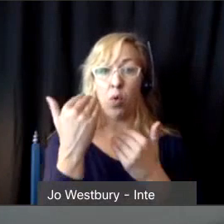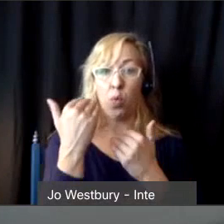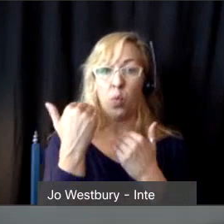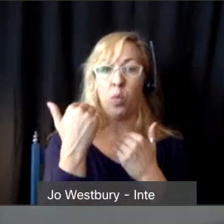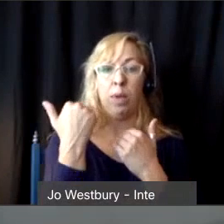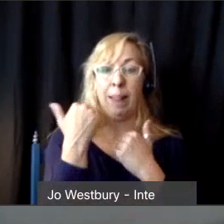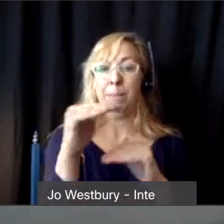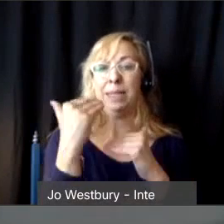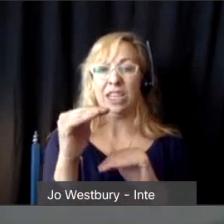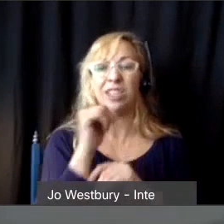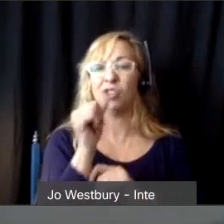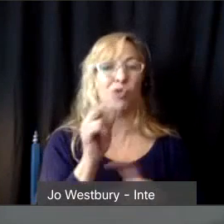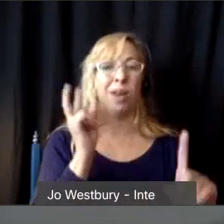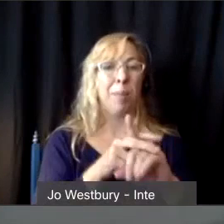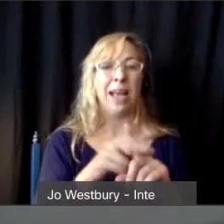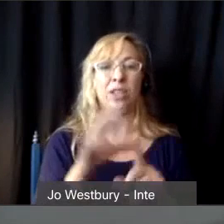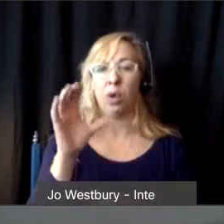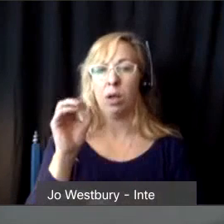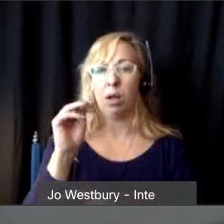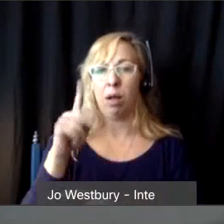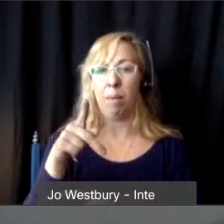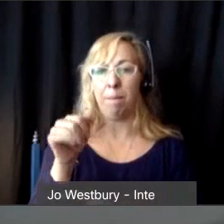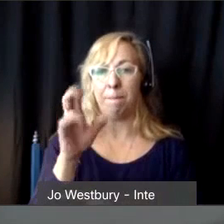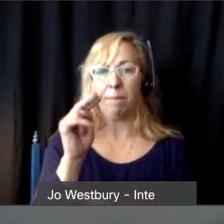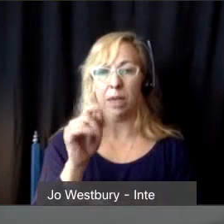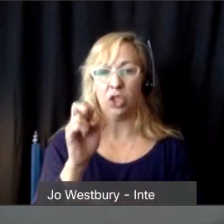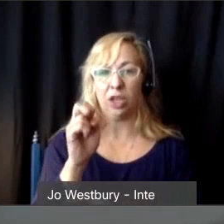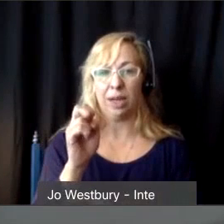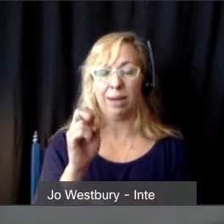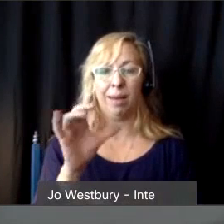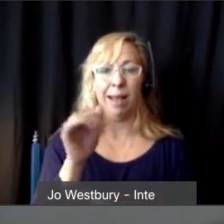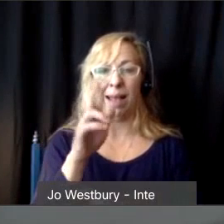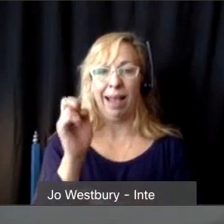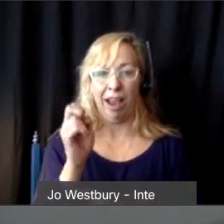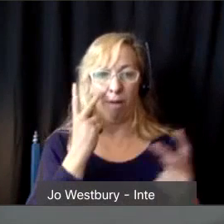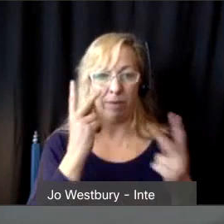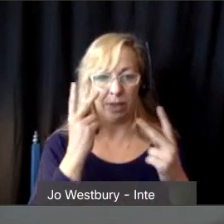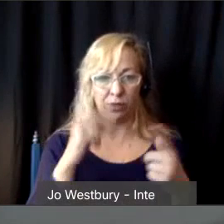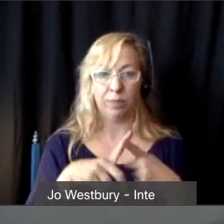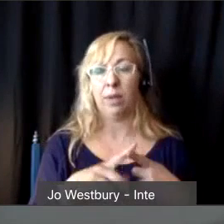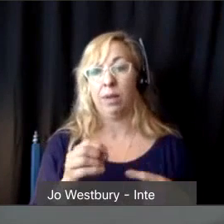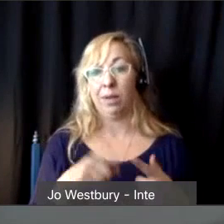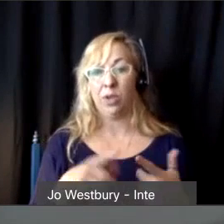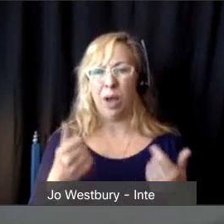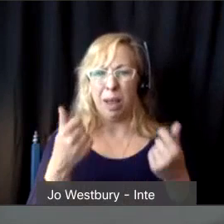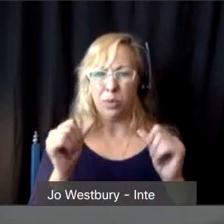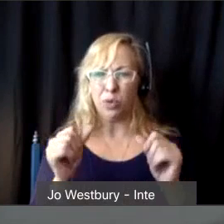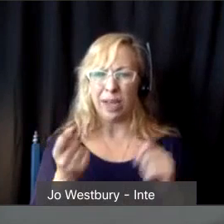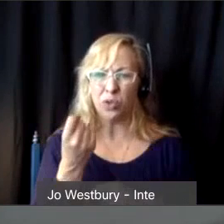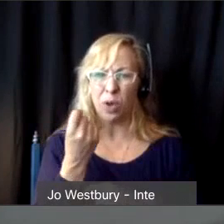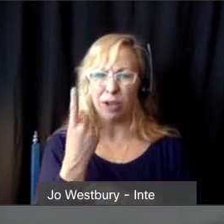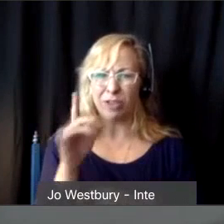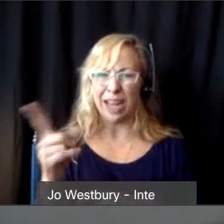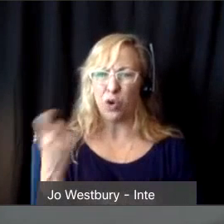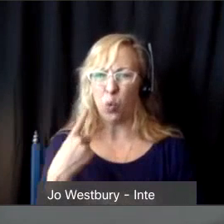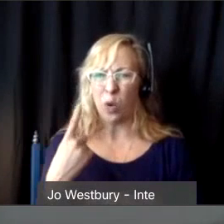care situations and essential visitors or personnel as defined by the mayor's order. I'm trying to understand that question